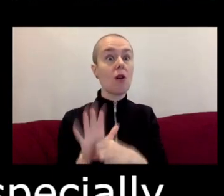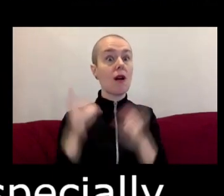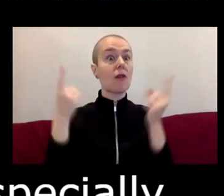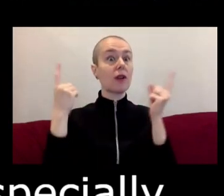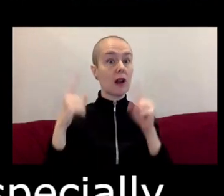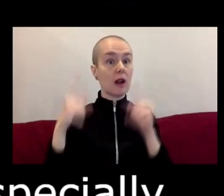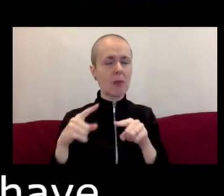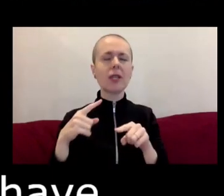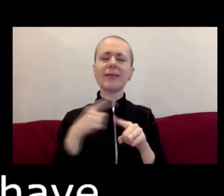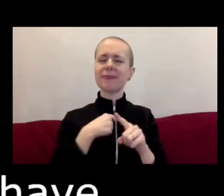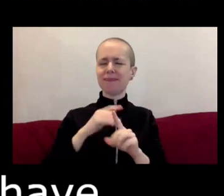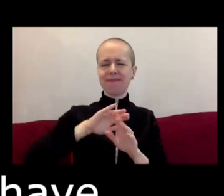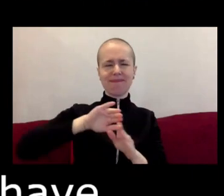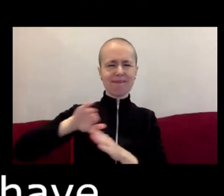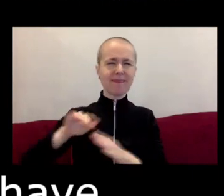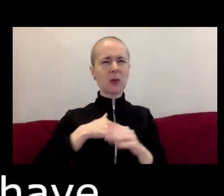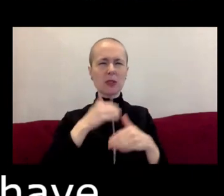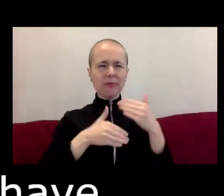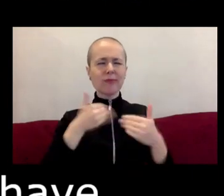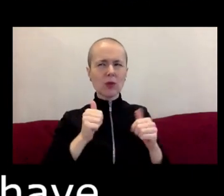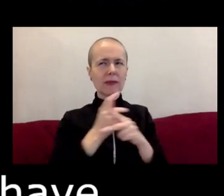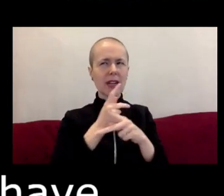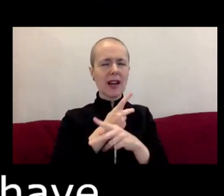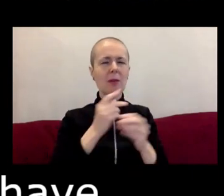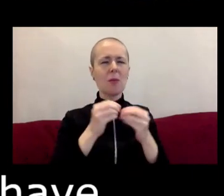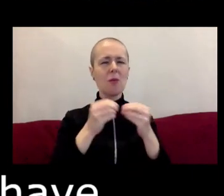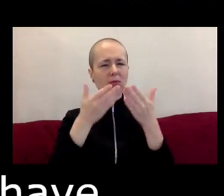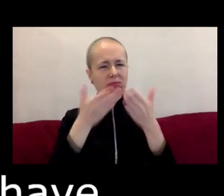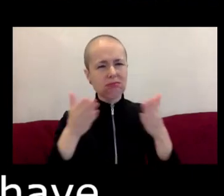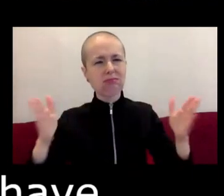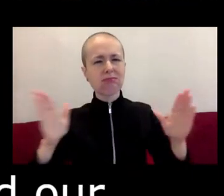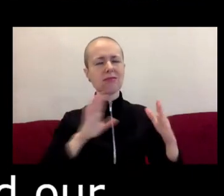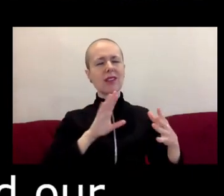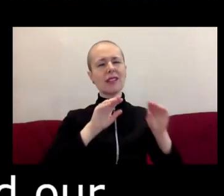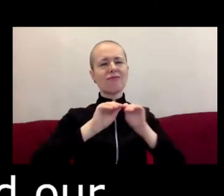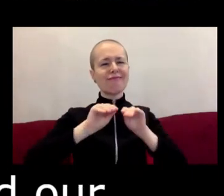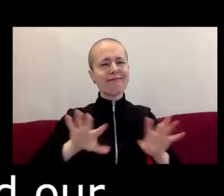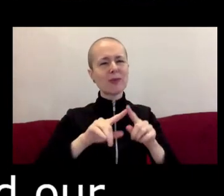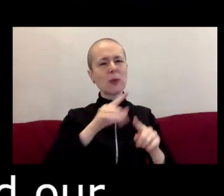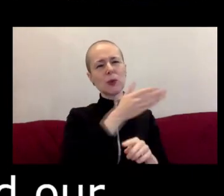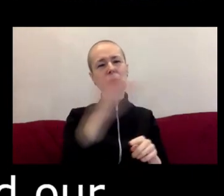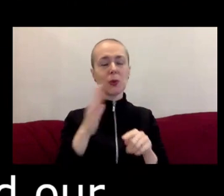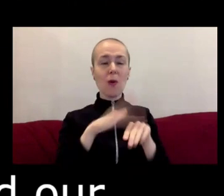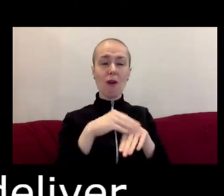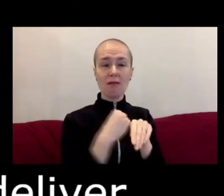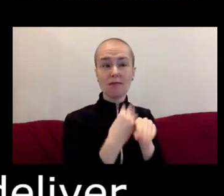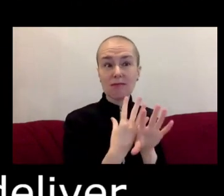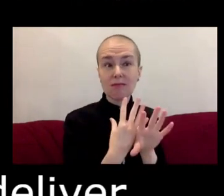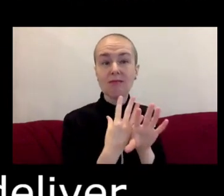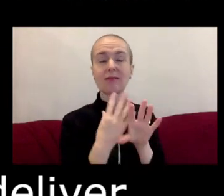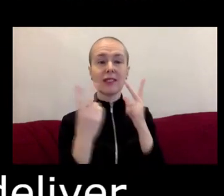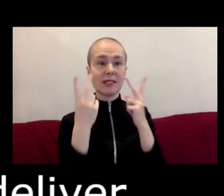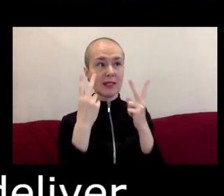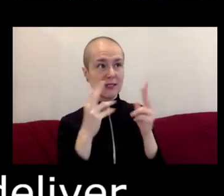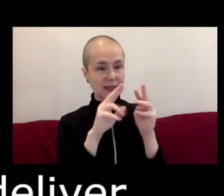to go beyond our museum walls to really deliver the type of experience that they would